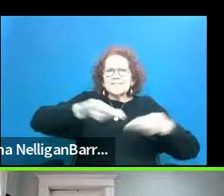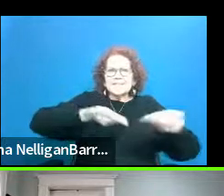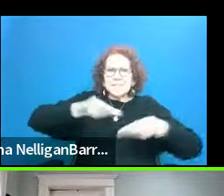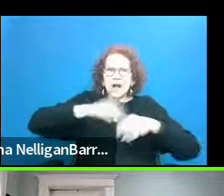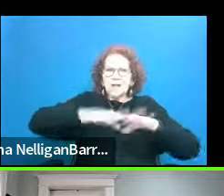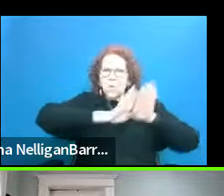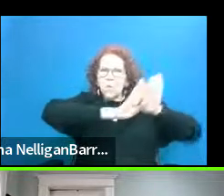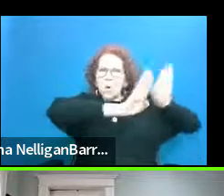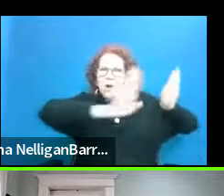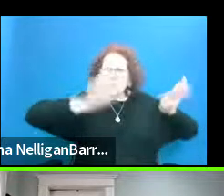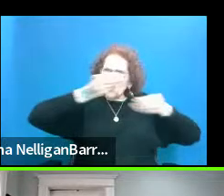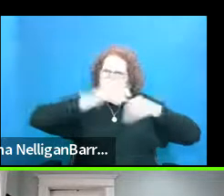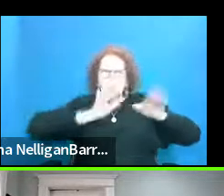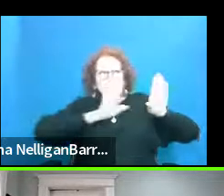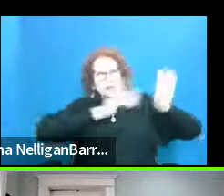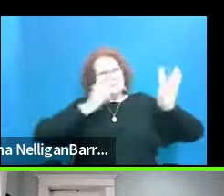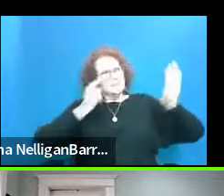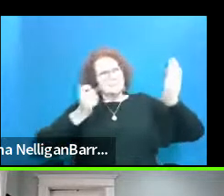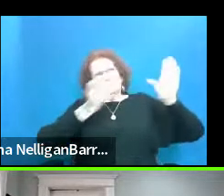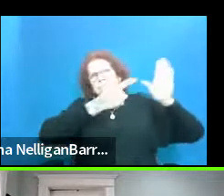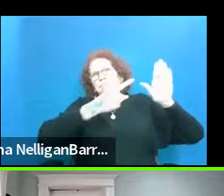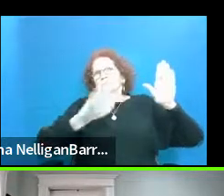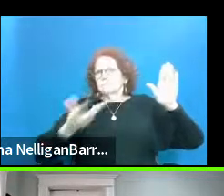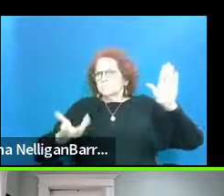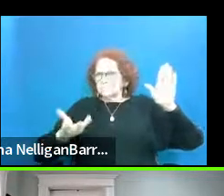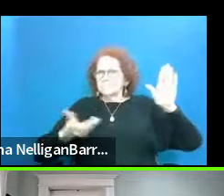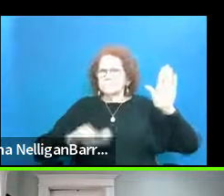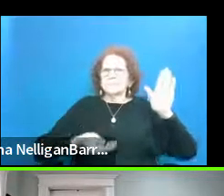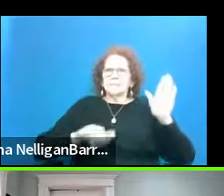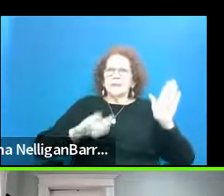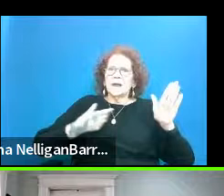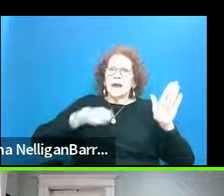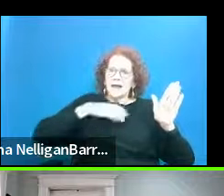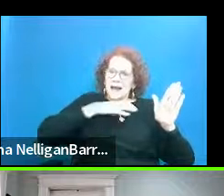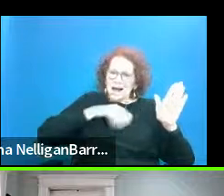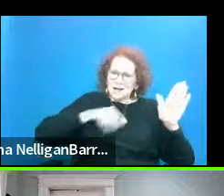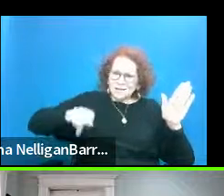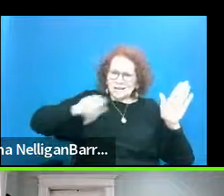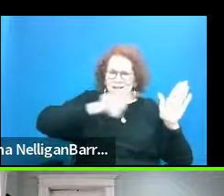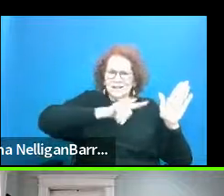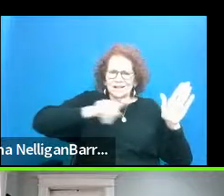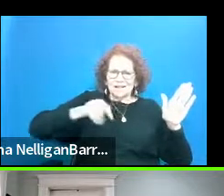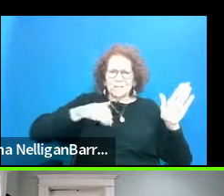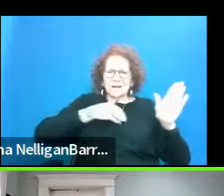Councilmember Pio for Parks and Public Works, any updates you want to share?